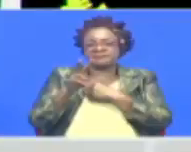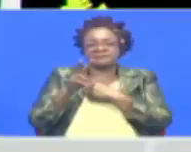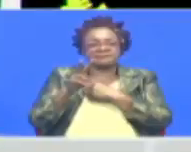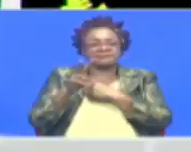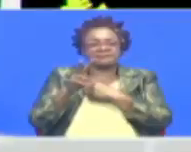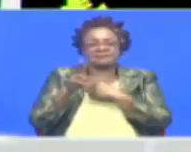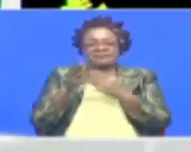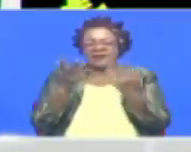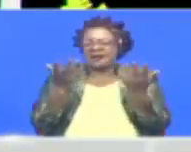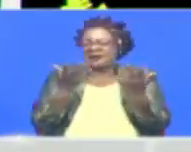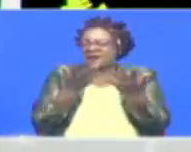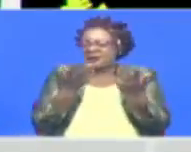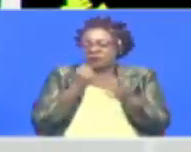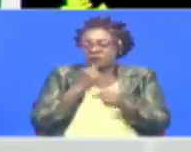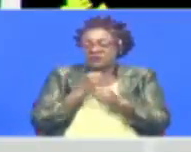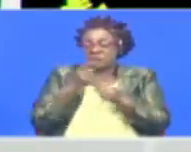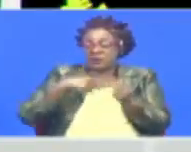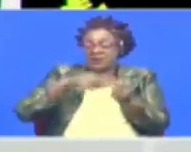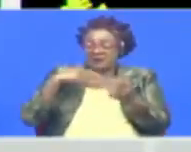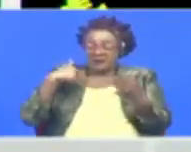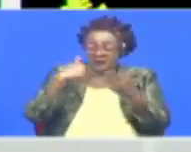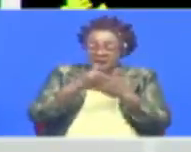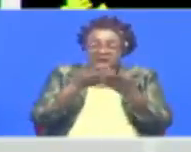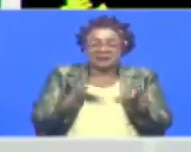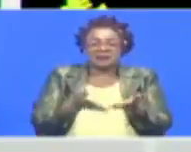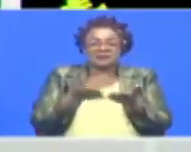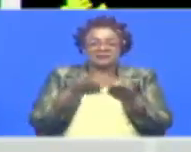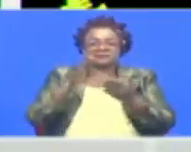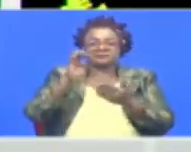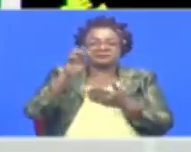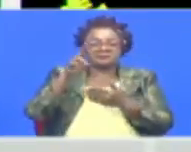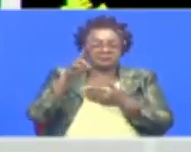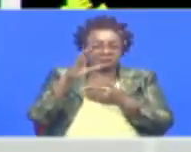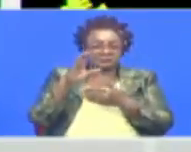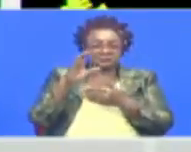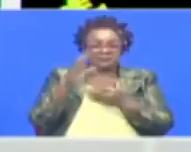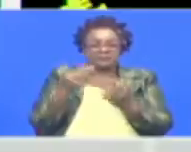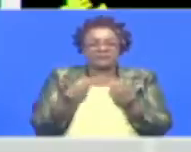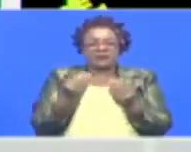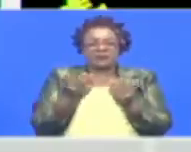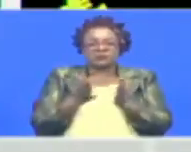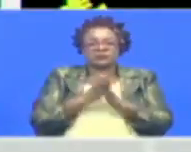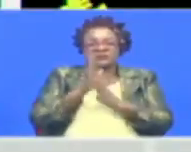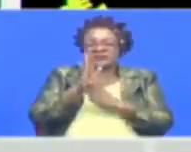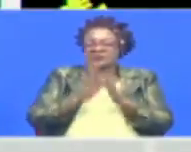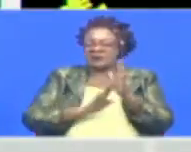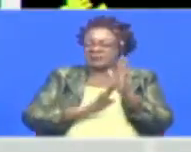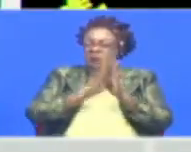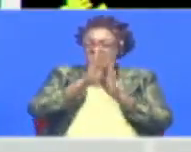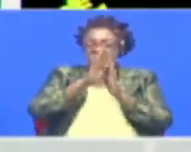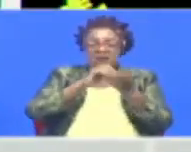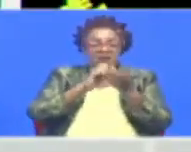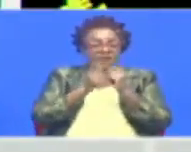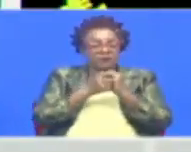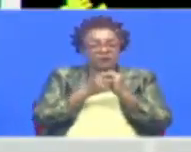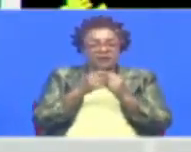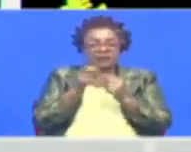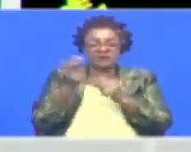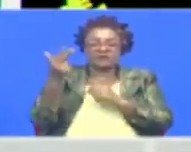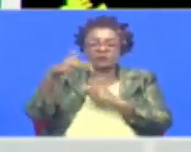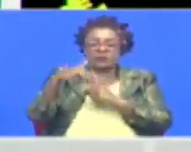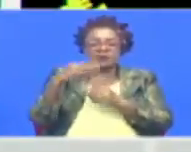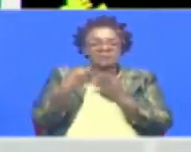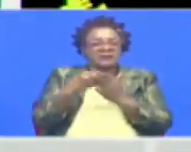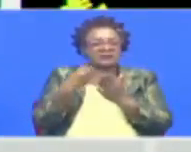Did we get here? The Energy and Petroleum Regulatory Authority undertook its steepest upward review in fuel prices, spelling